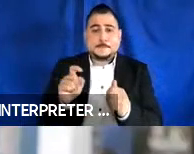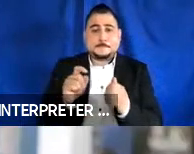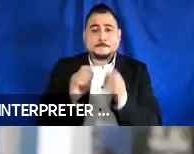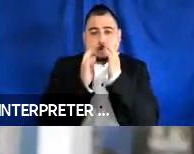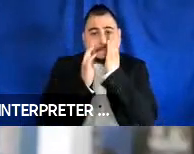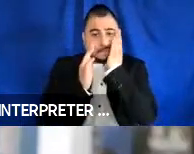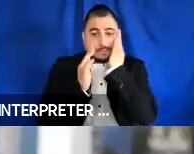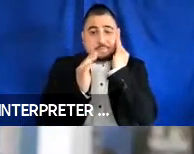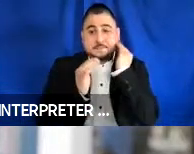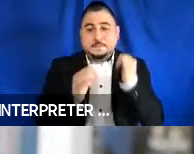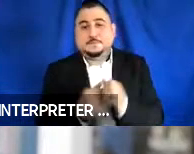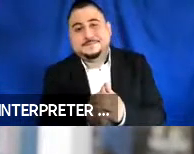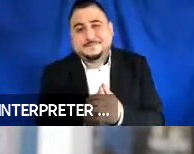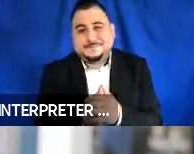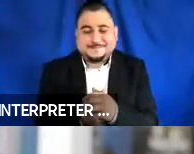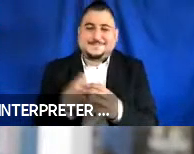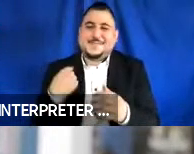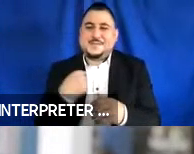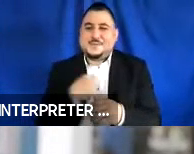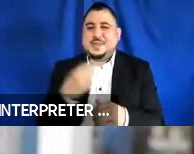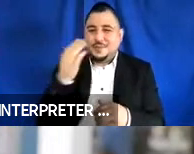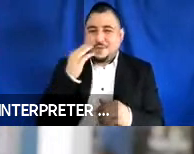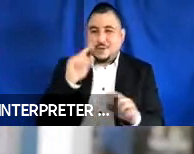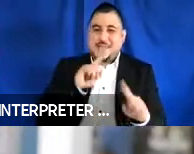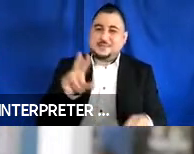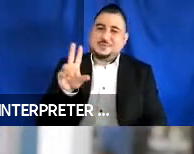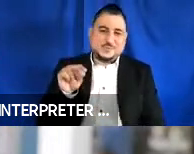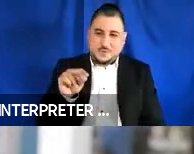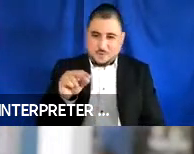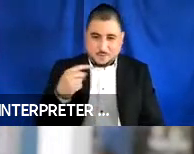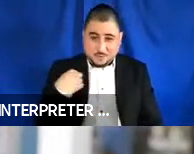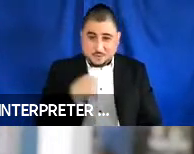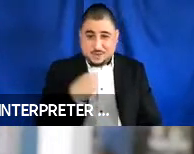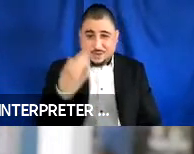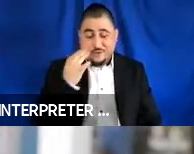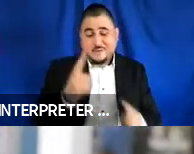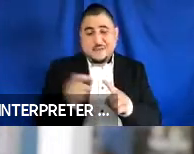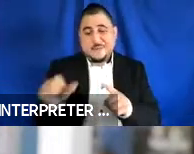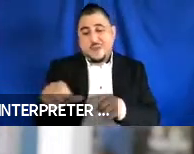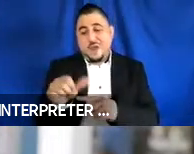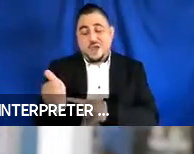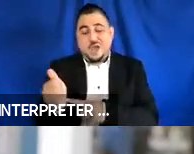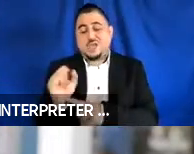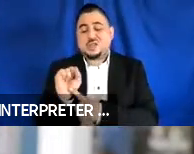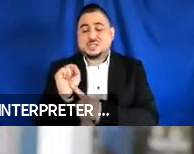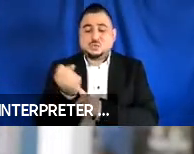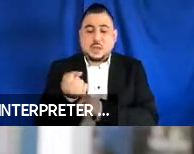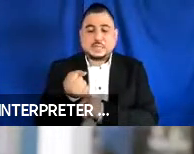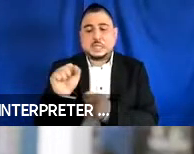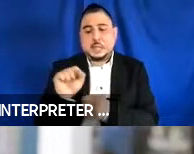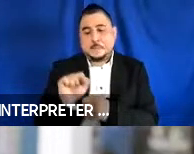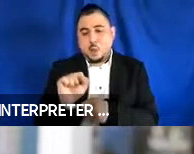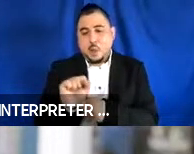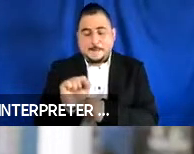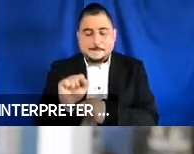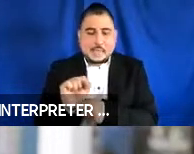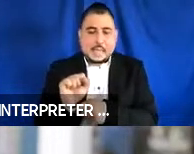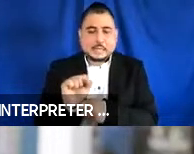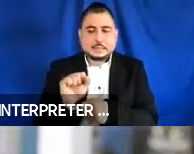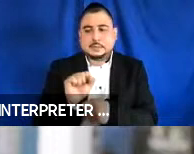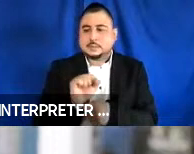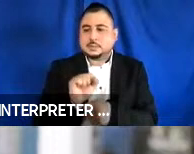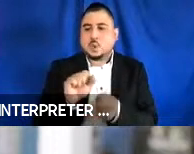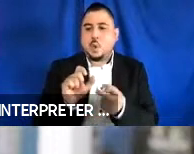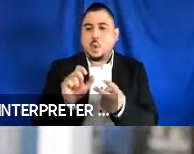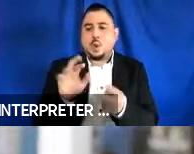And we argue that the answer is no. And we know this from other contexts like employment or the